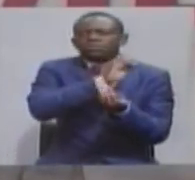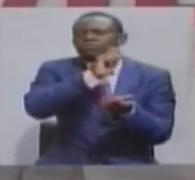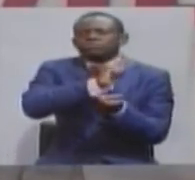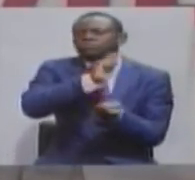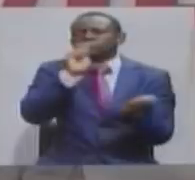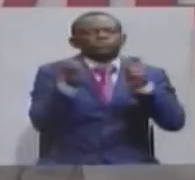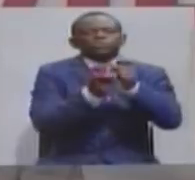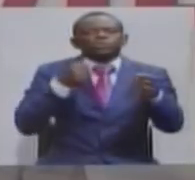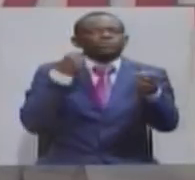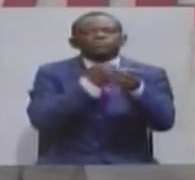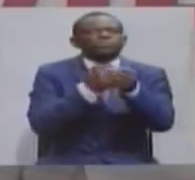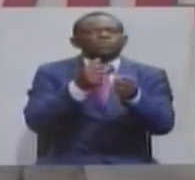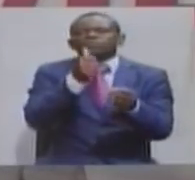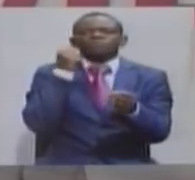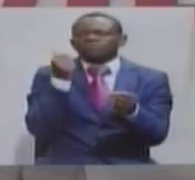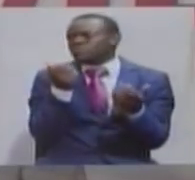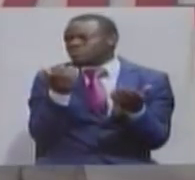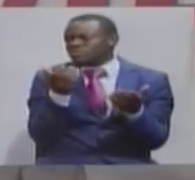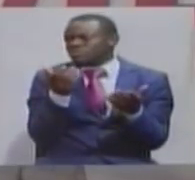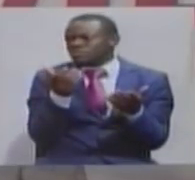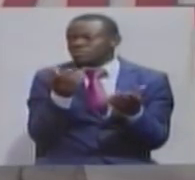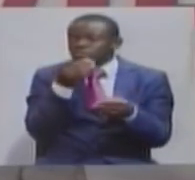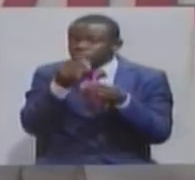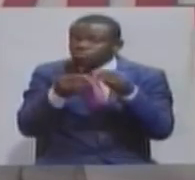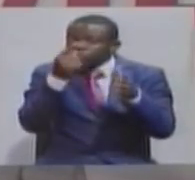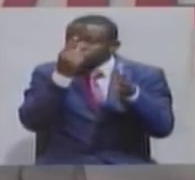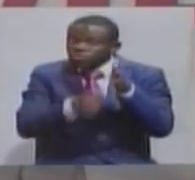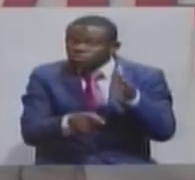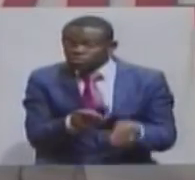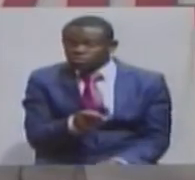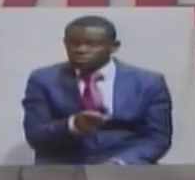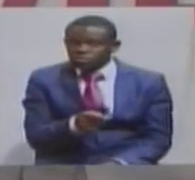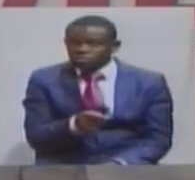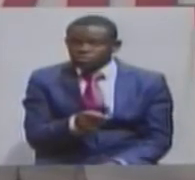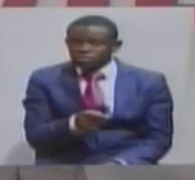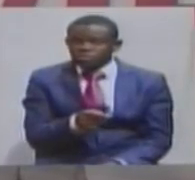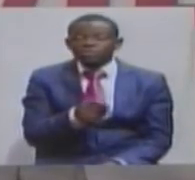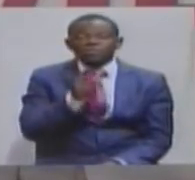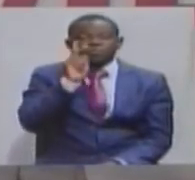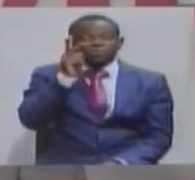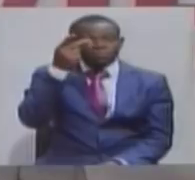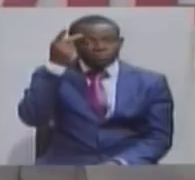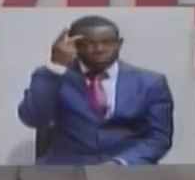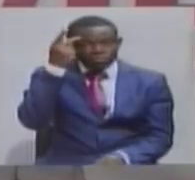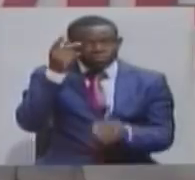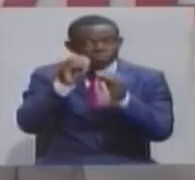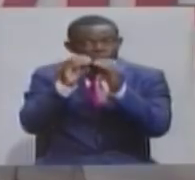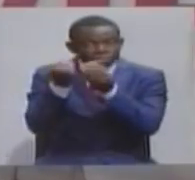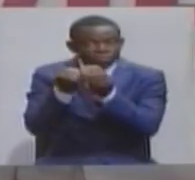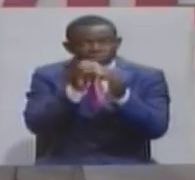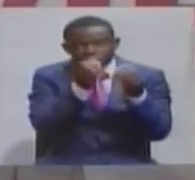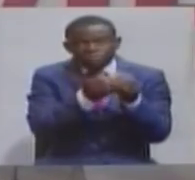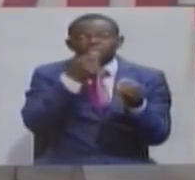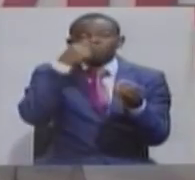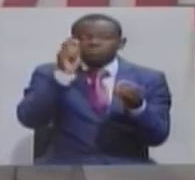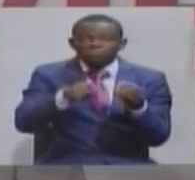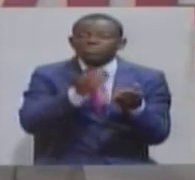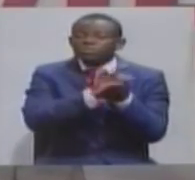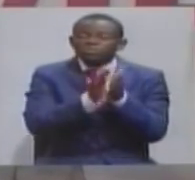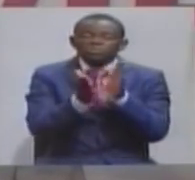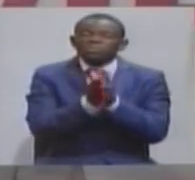to explain is that unless political parties are principled, unless political parties become genuine, isn't it?